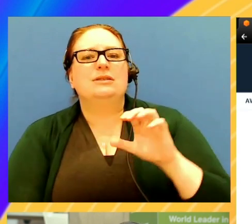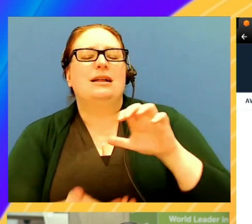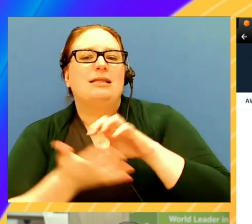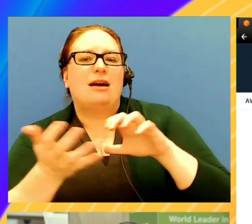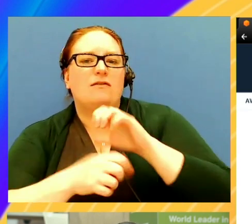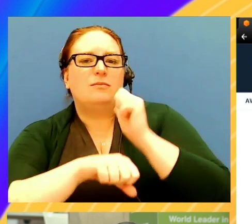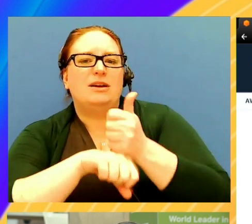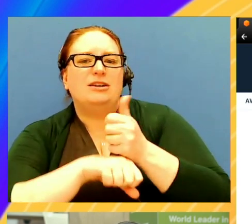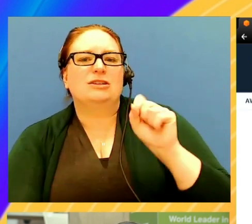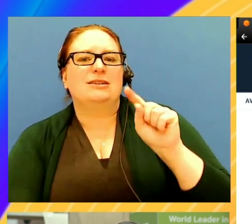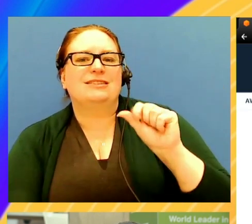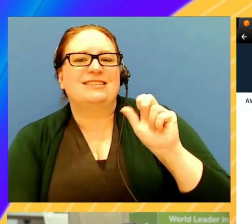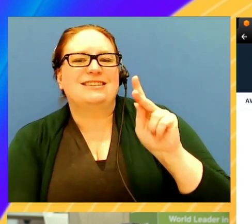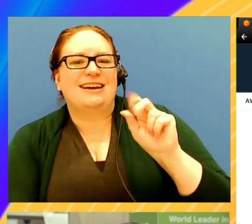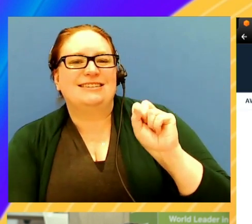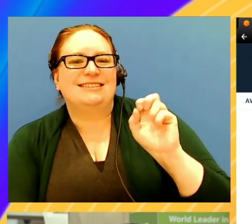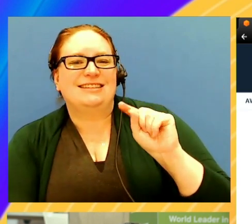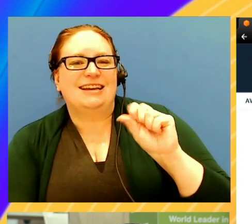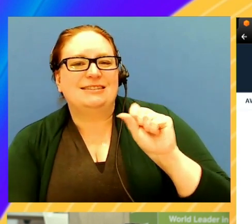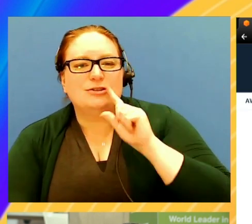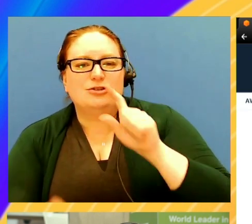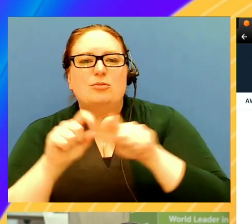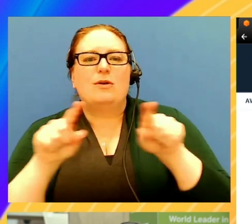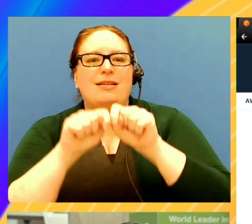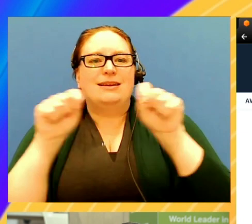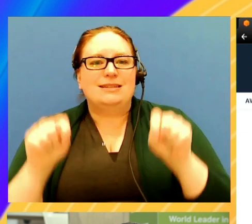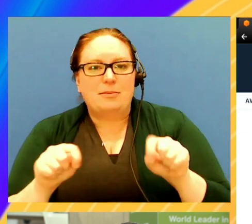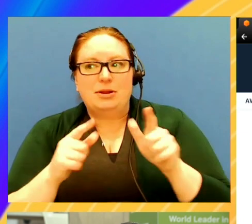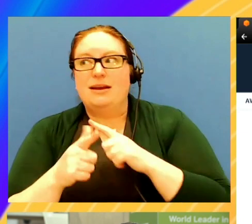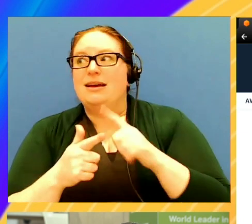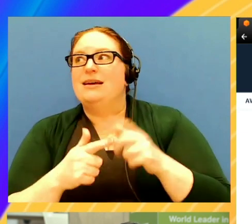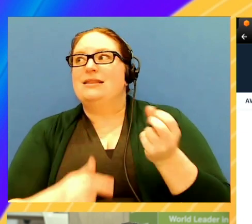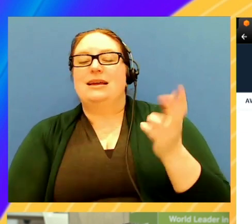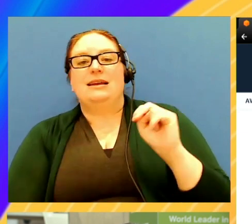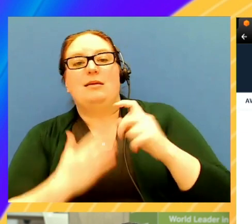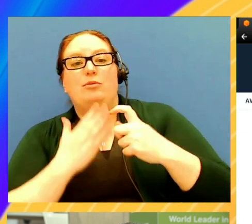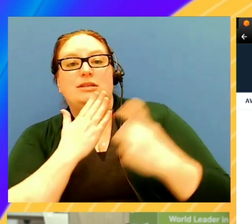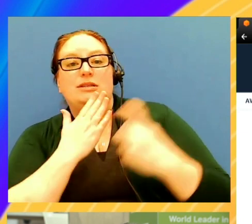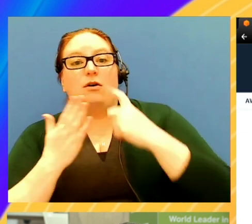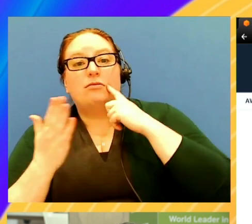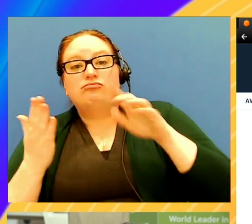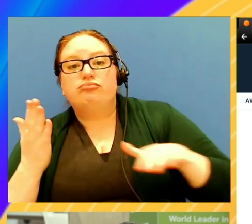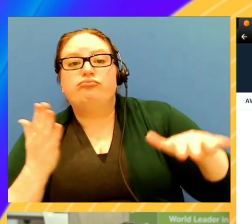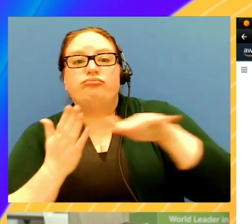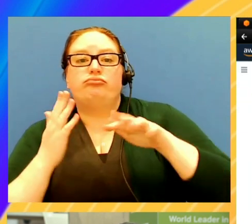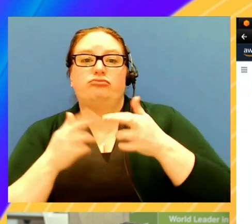and deploy out this template and then enable that default host management across our accounts and regions.